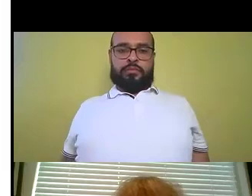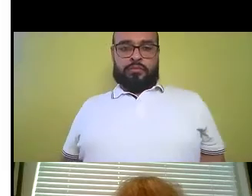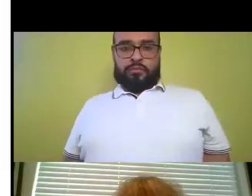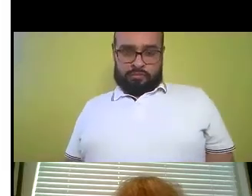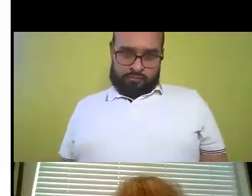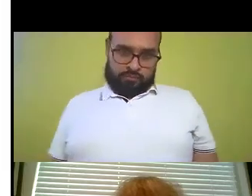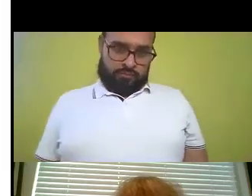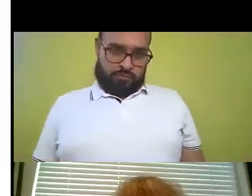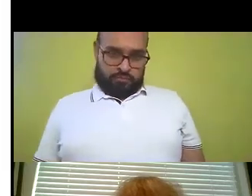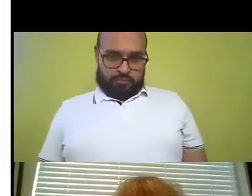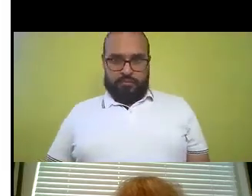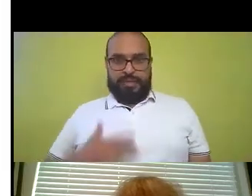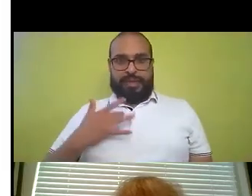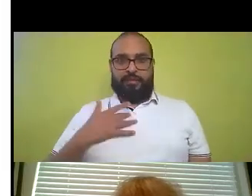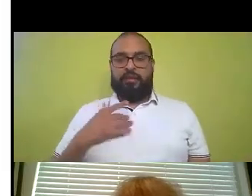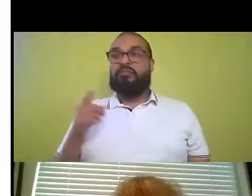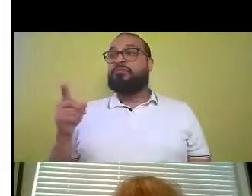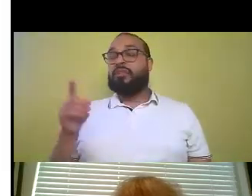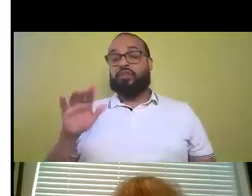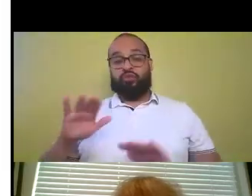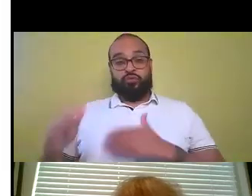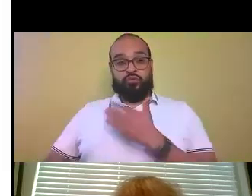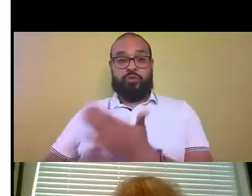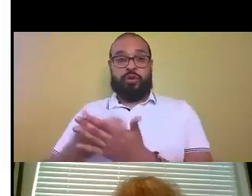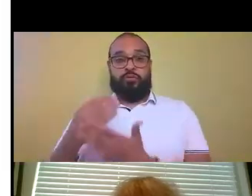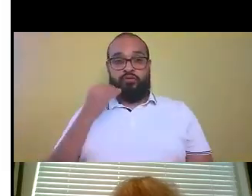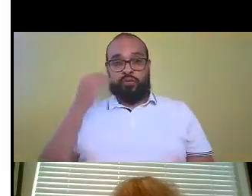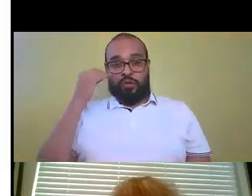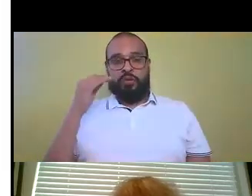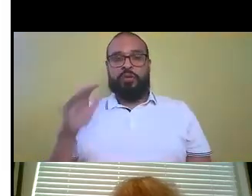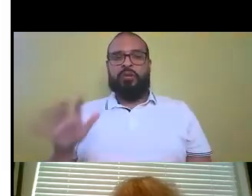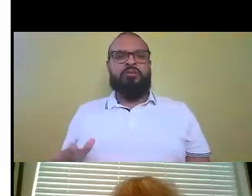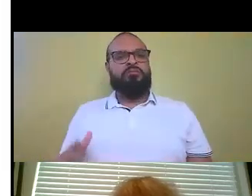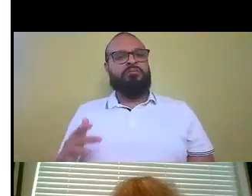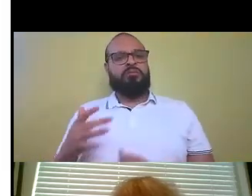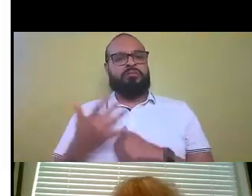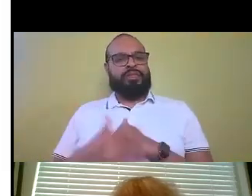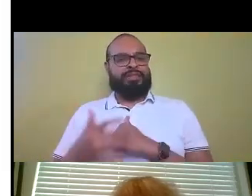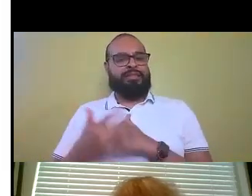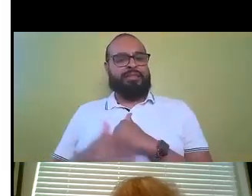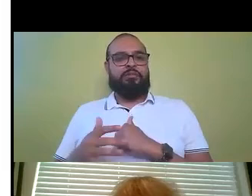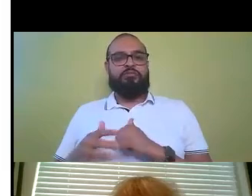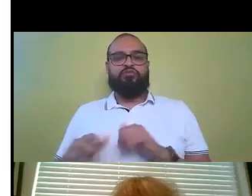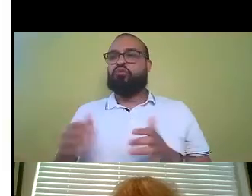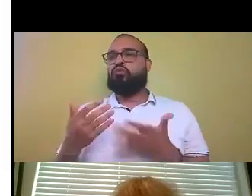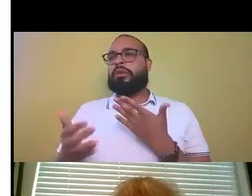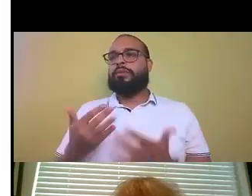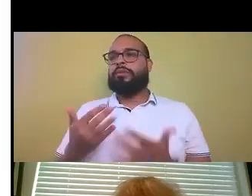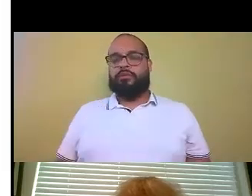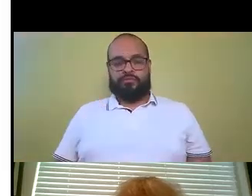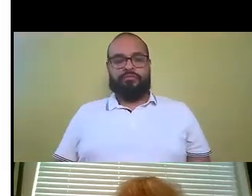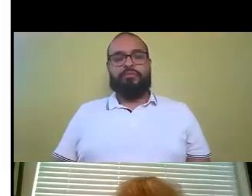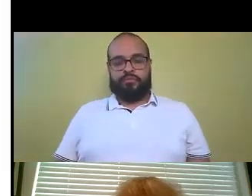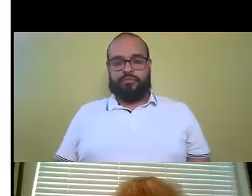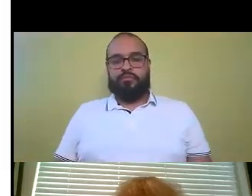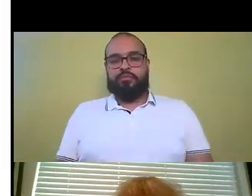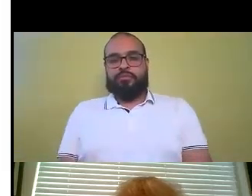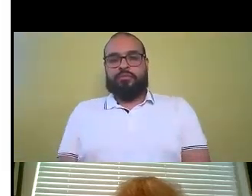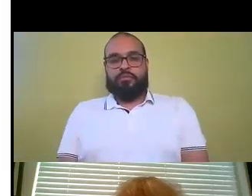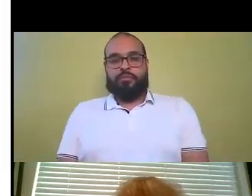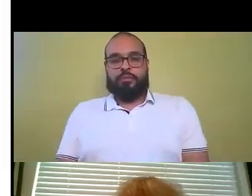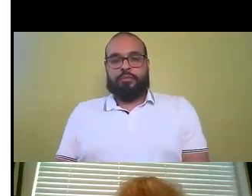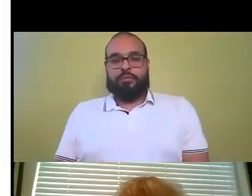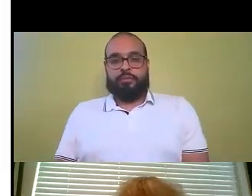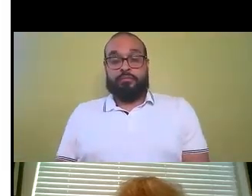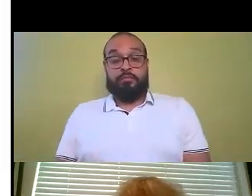children get home that they're free to do what they want to do and just pick their play plan. And that self-direction